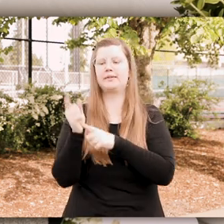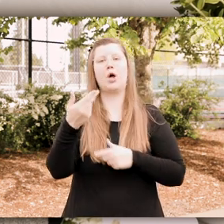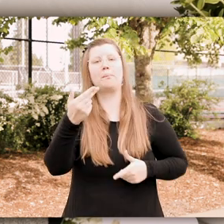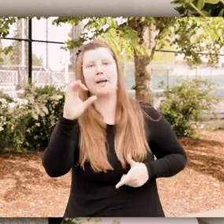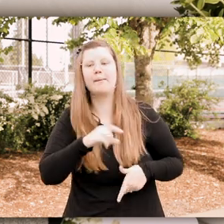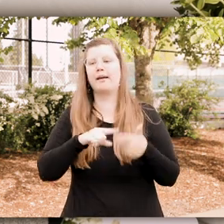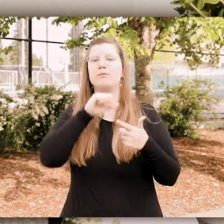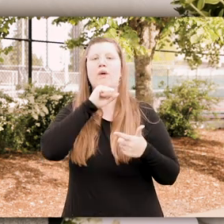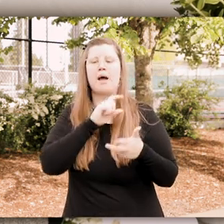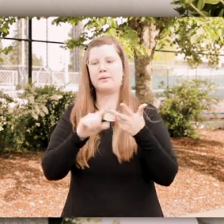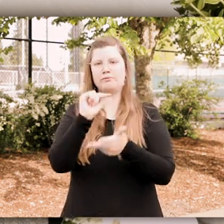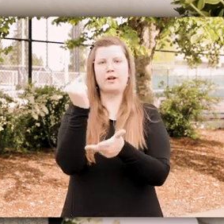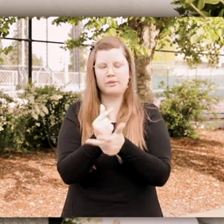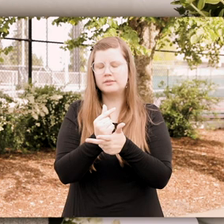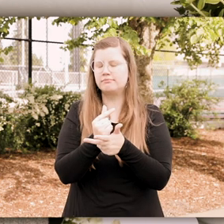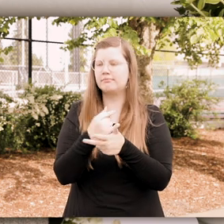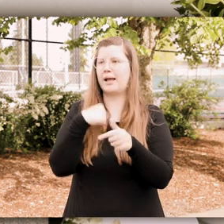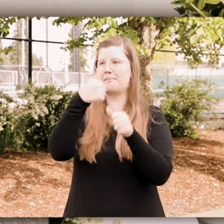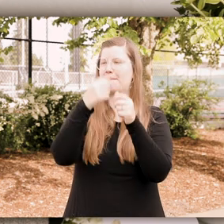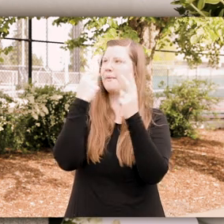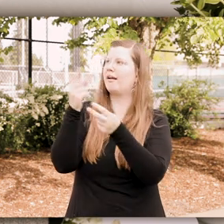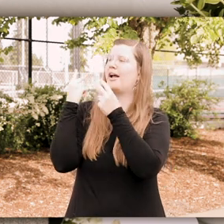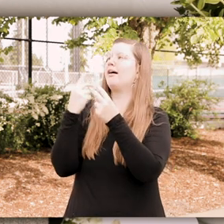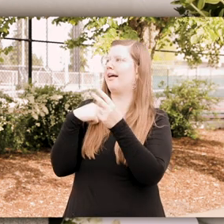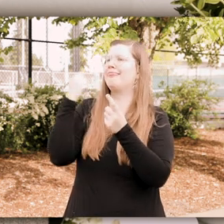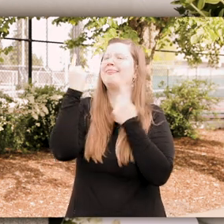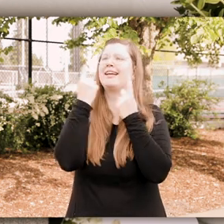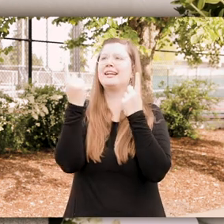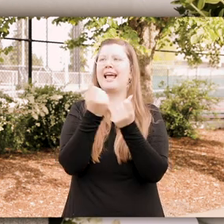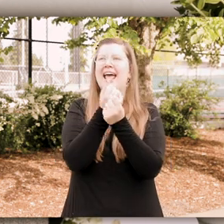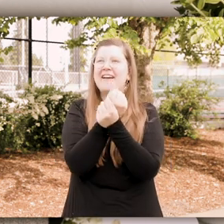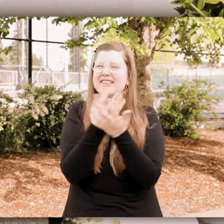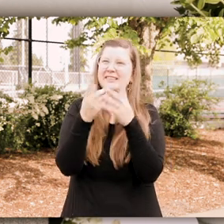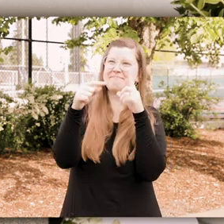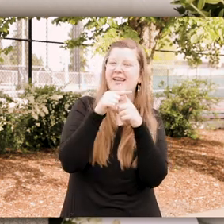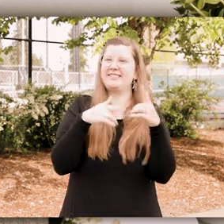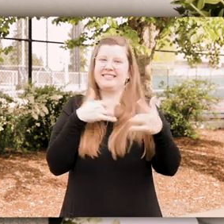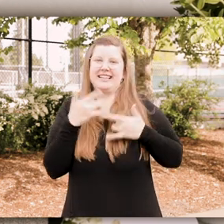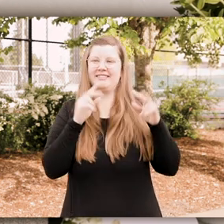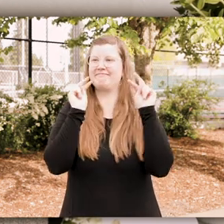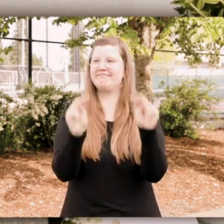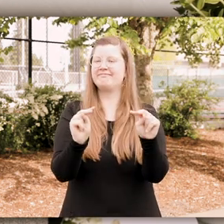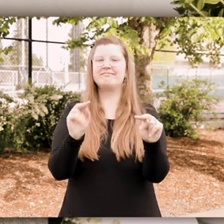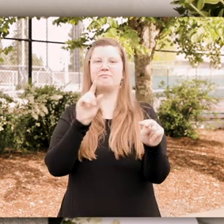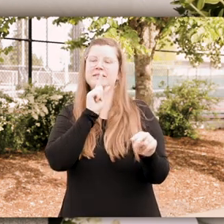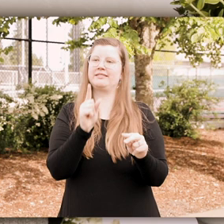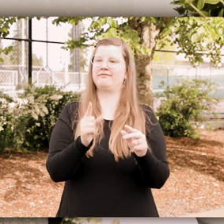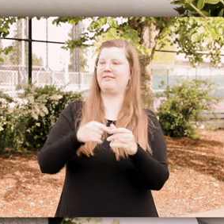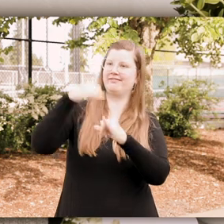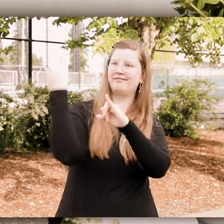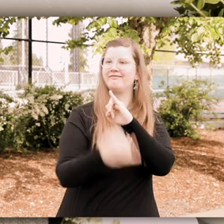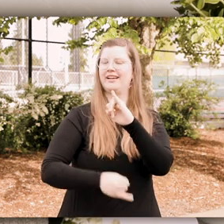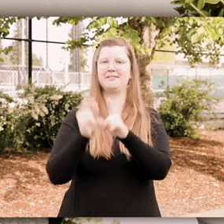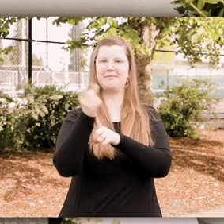graduation. And I remember feeling nothing but excitement about our future together, the grand finale to be for the class of 2020.